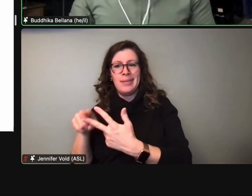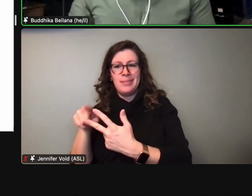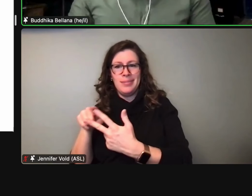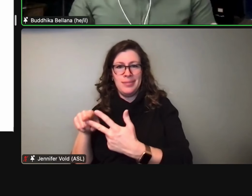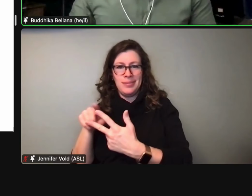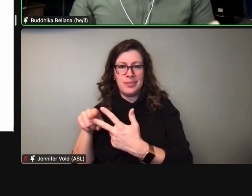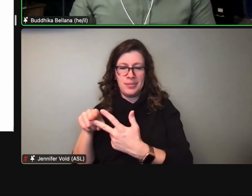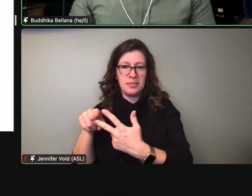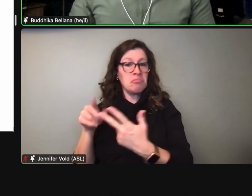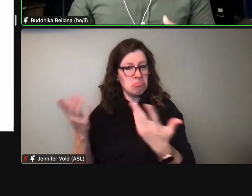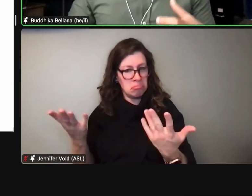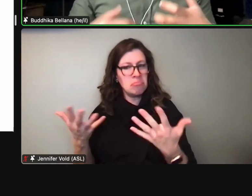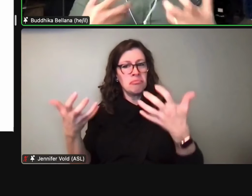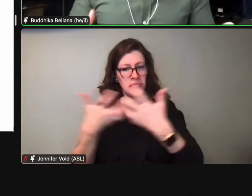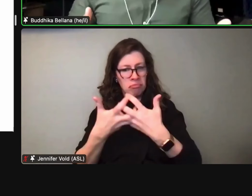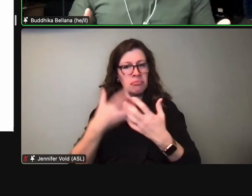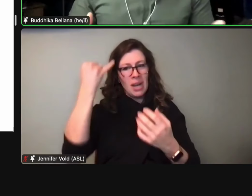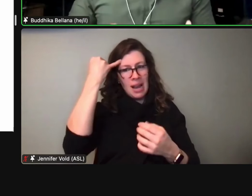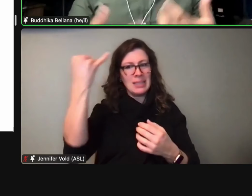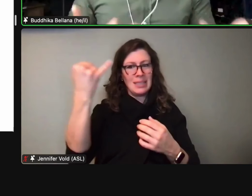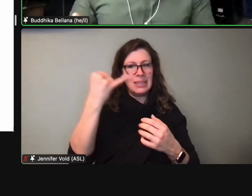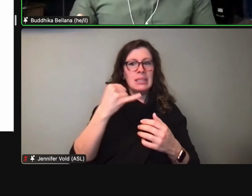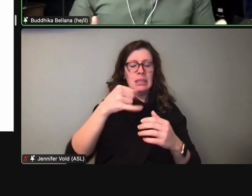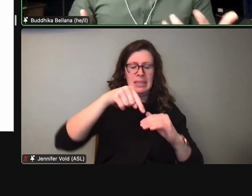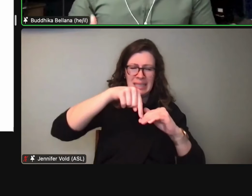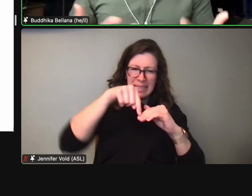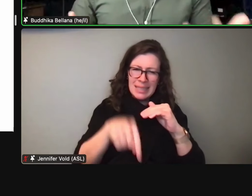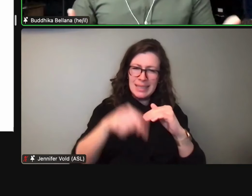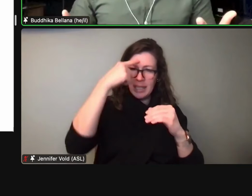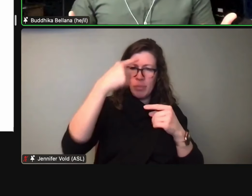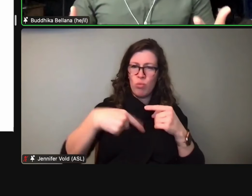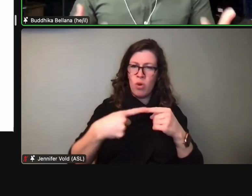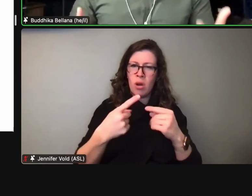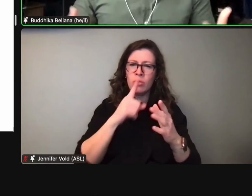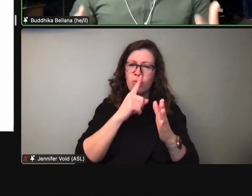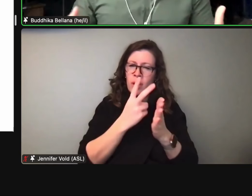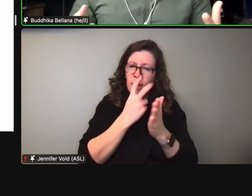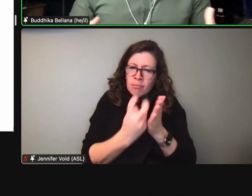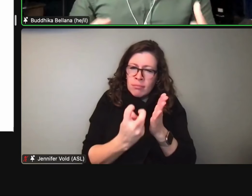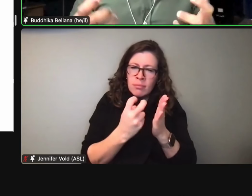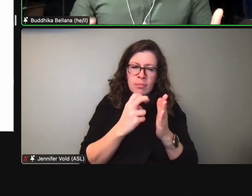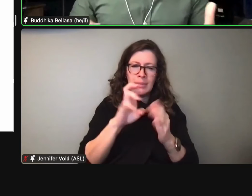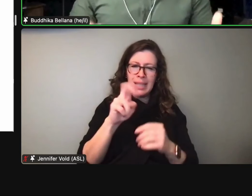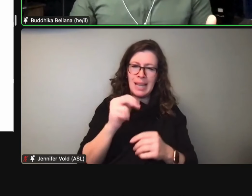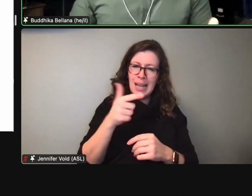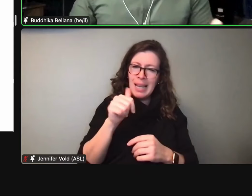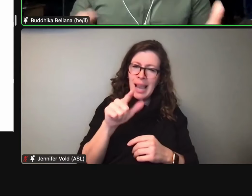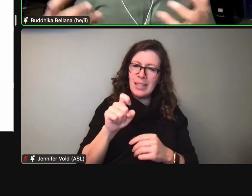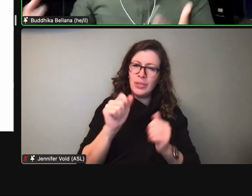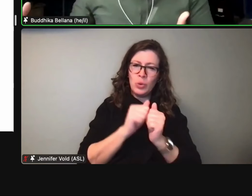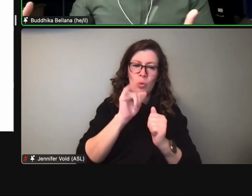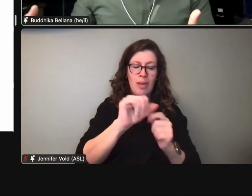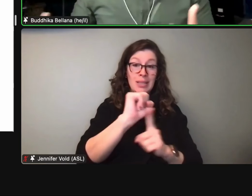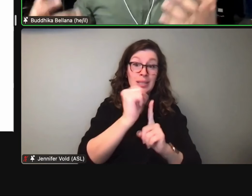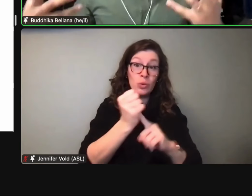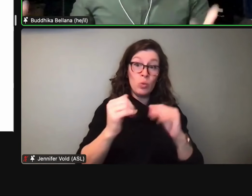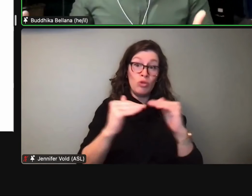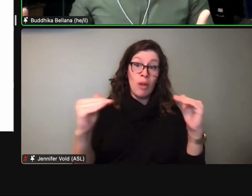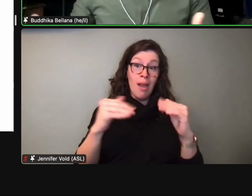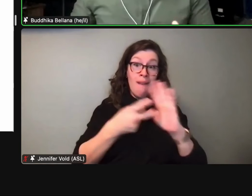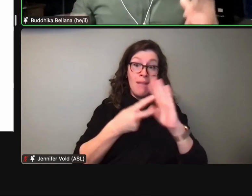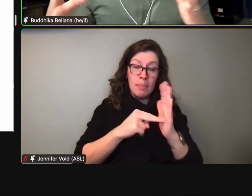condition, in line with the idea that deep processing, engaging with this rich situation level meaning, seemed to have some kind of consequence on